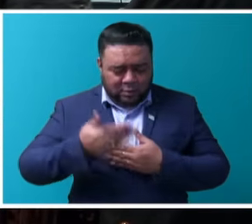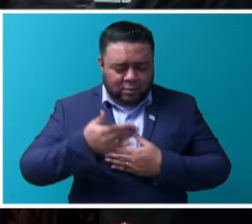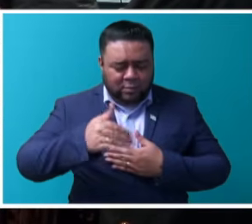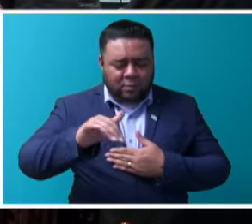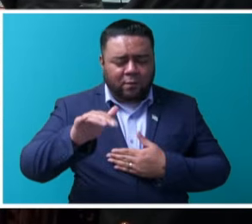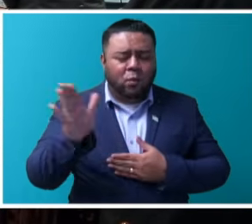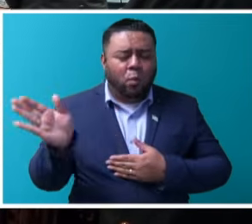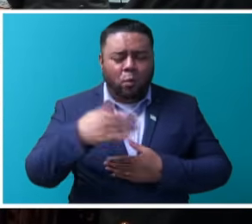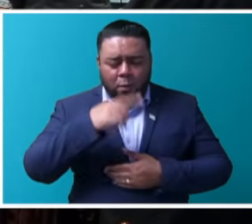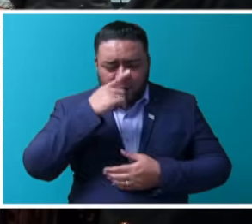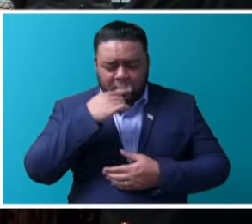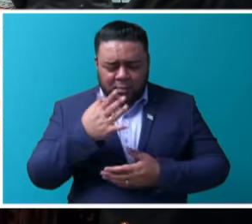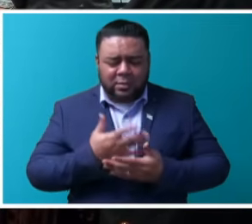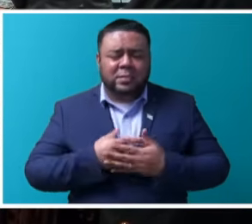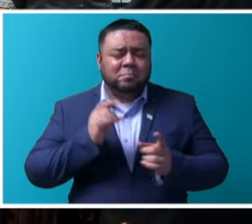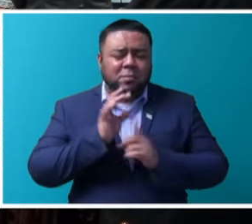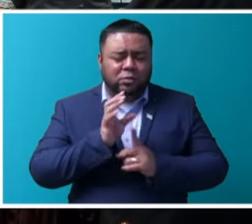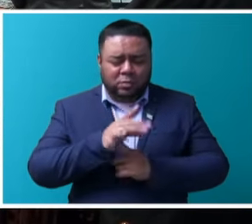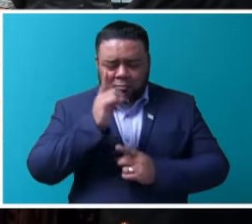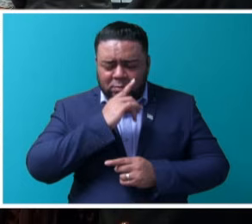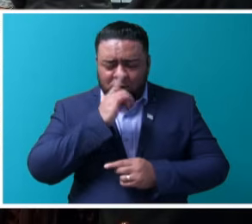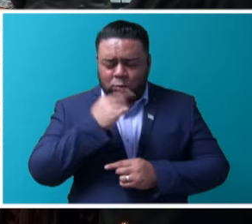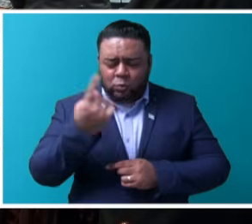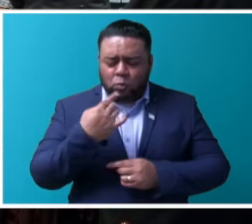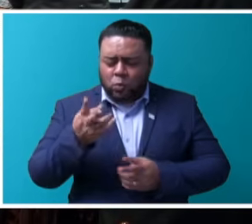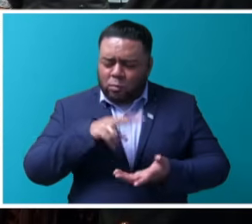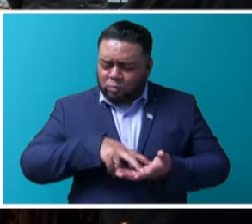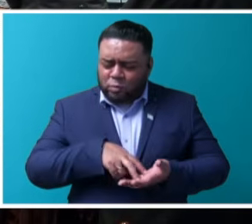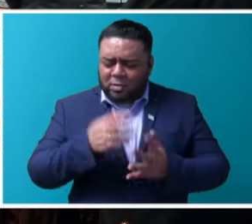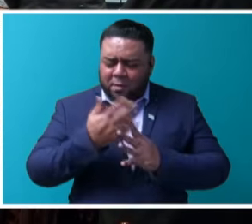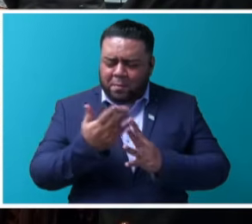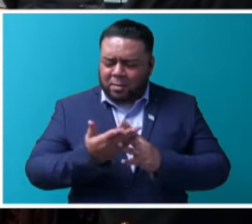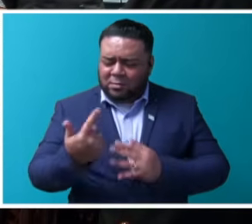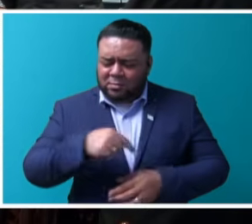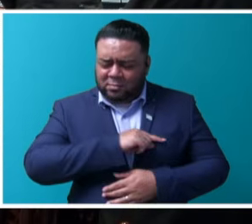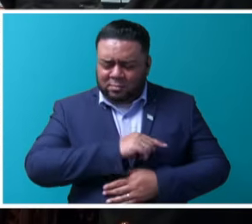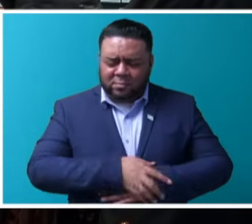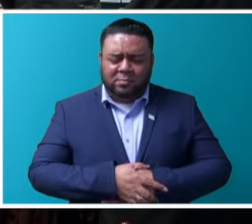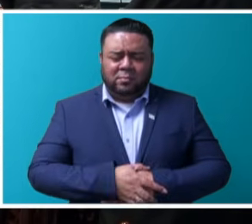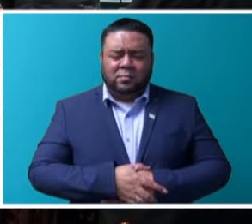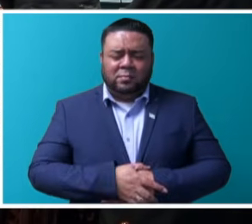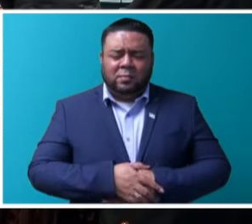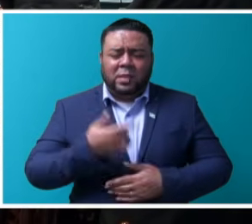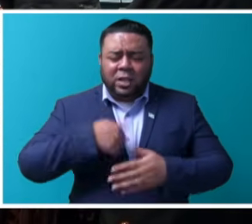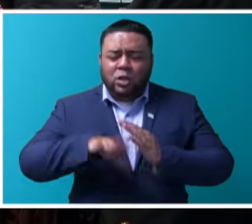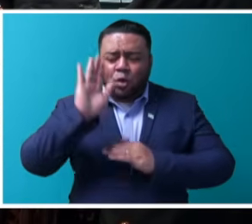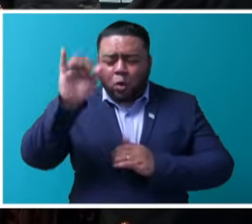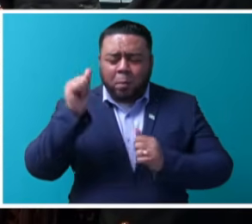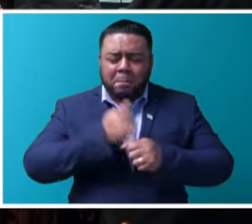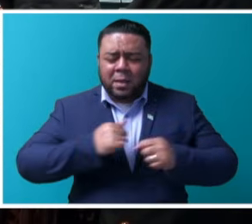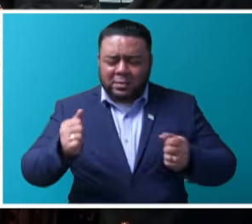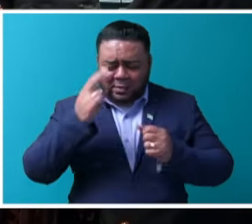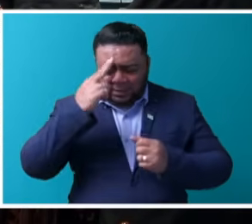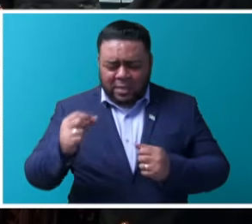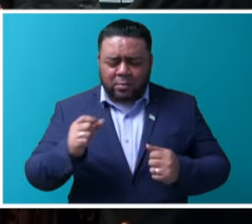for all our people, and especially those who are most vulnerable in our midst. In your mighty name, O Lord, we